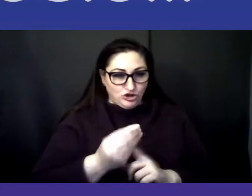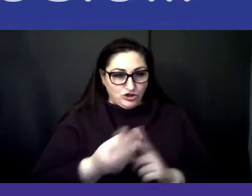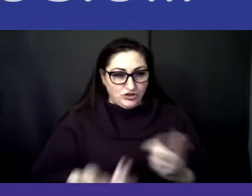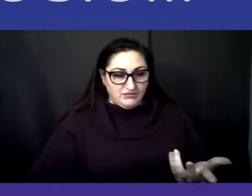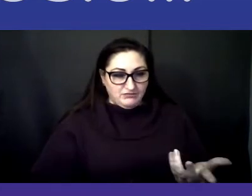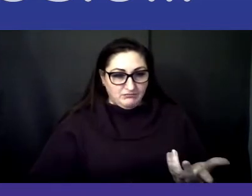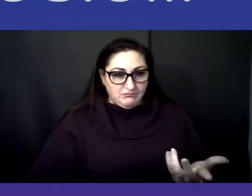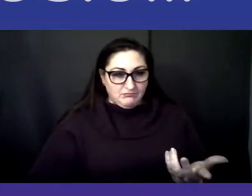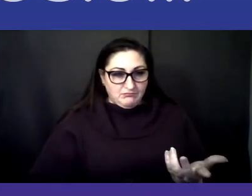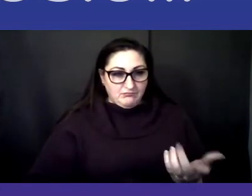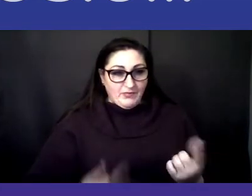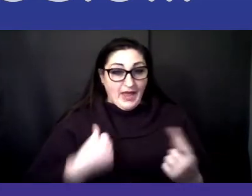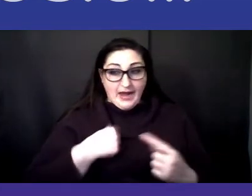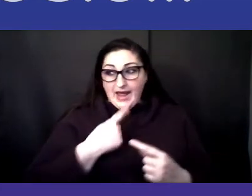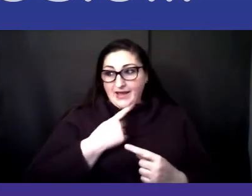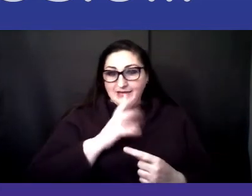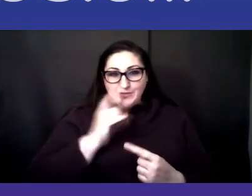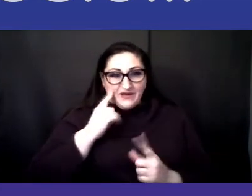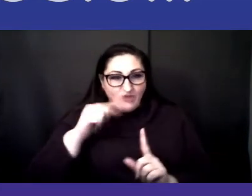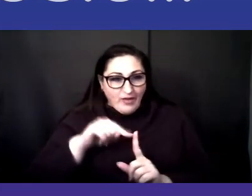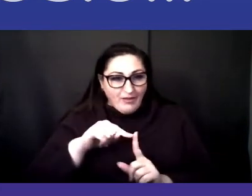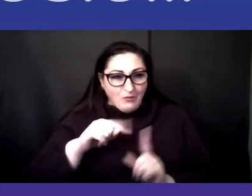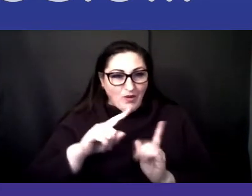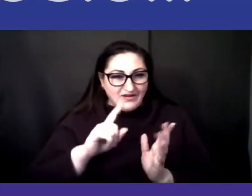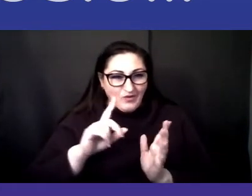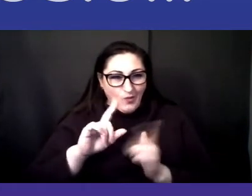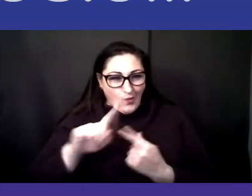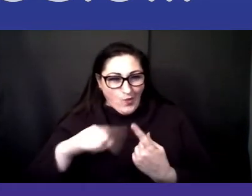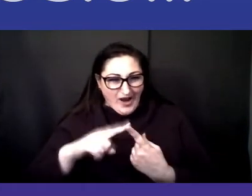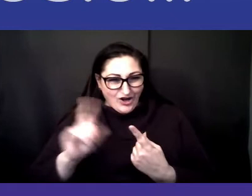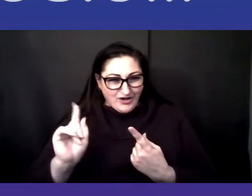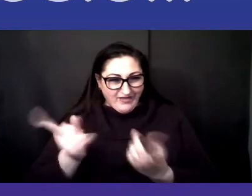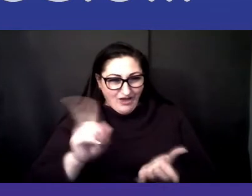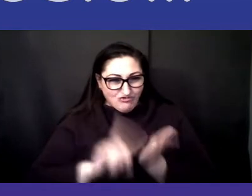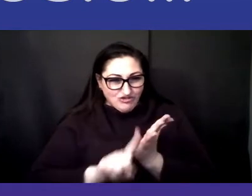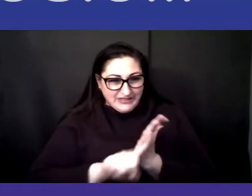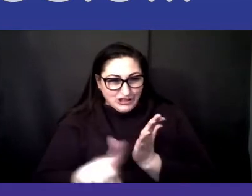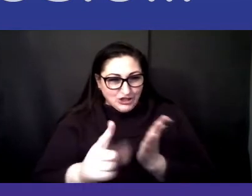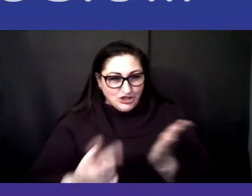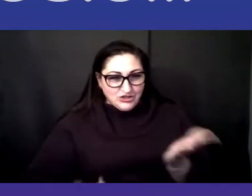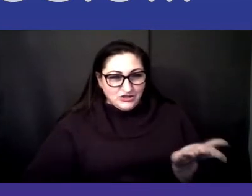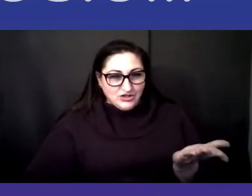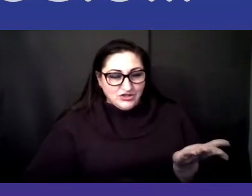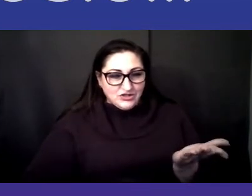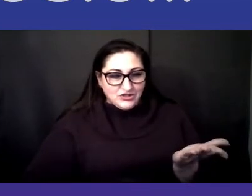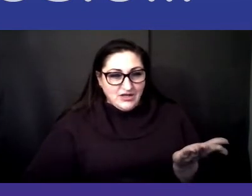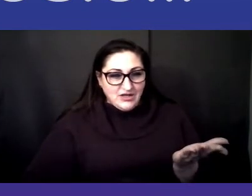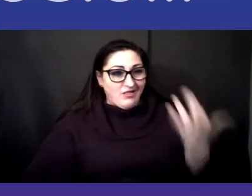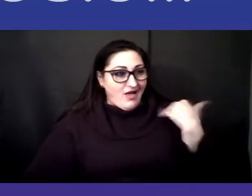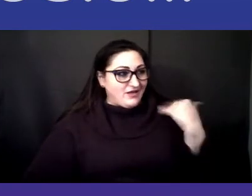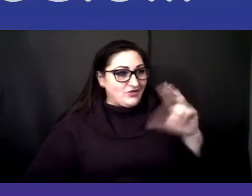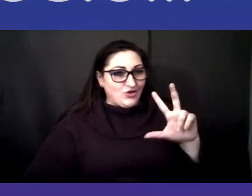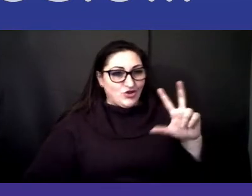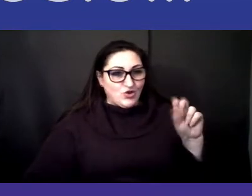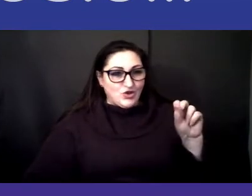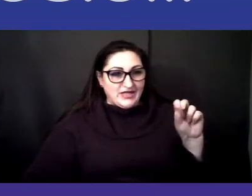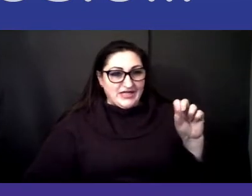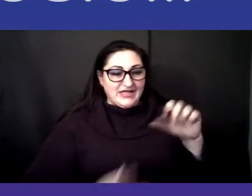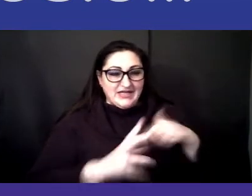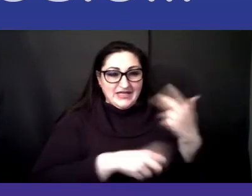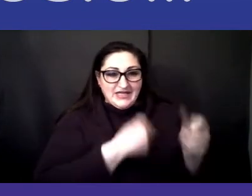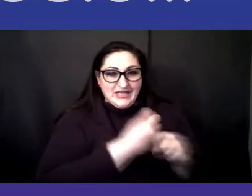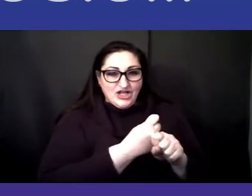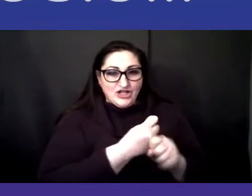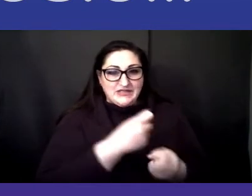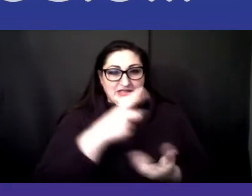for them, but then where do they even begin researching? So throughout the last like 3 years, my dancers have really, including myself, are really finding